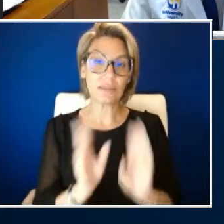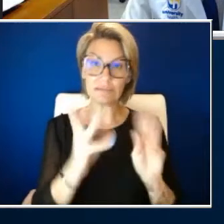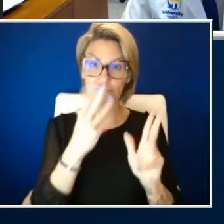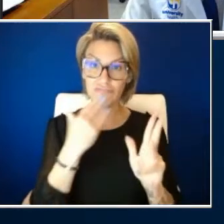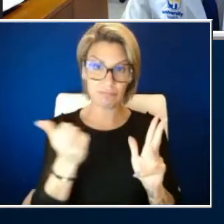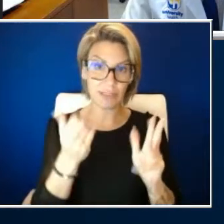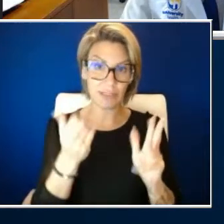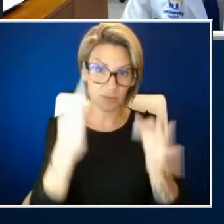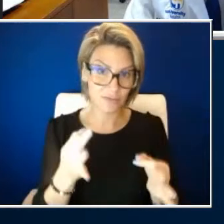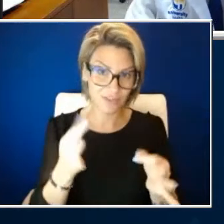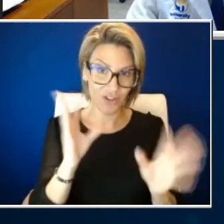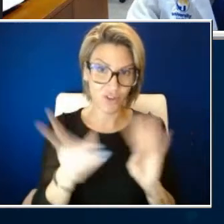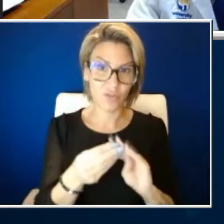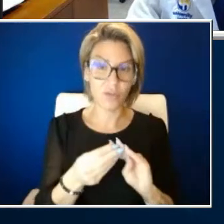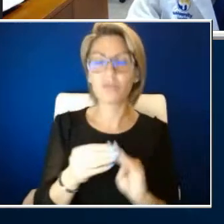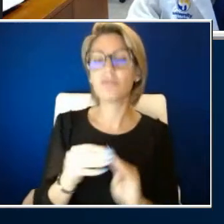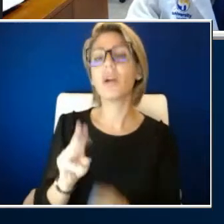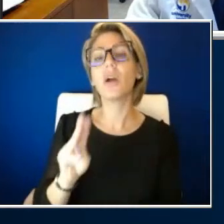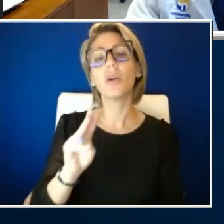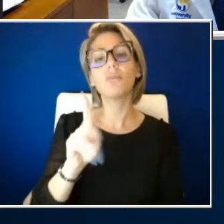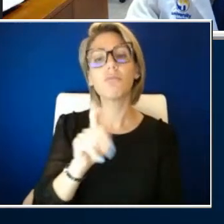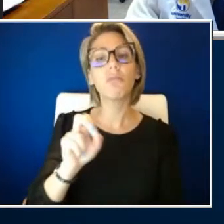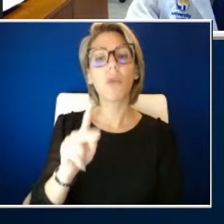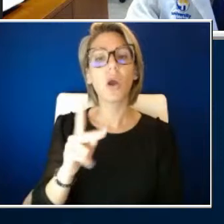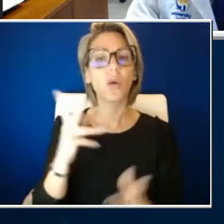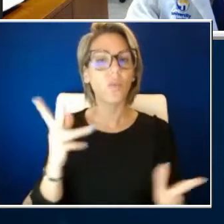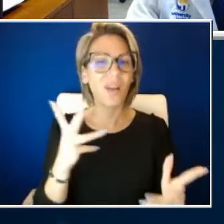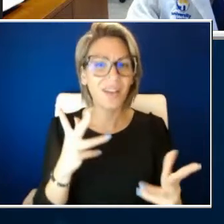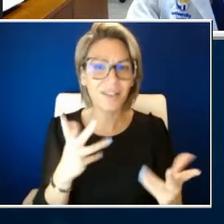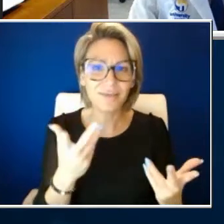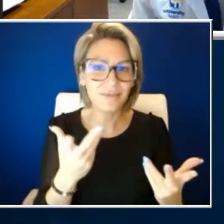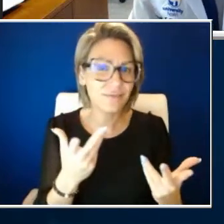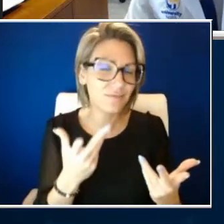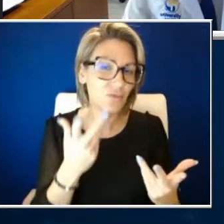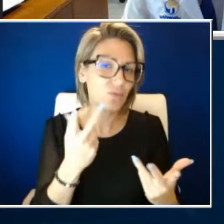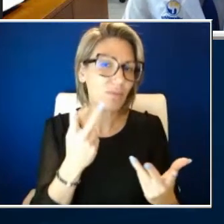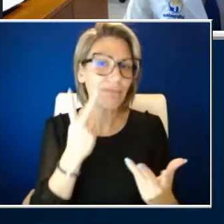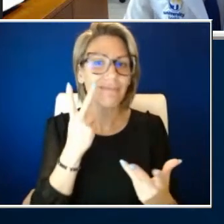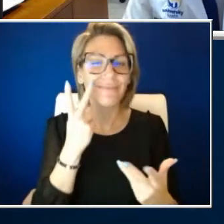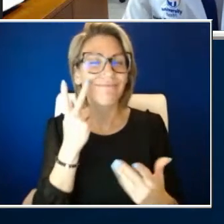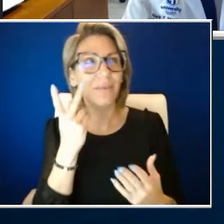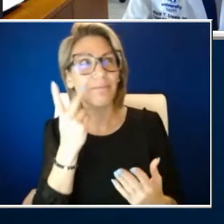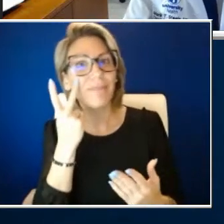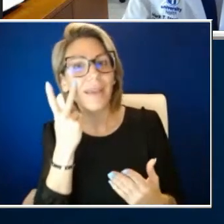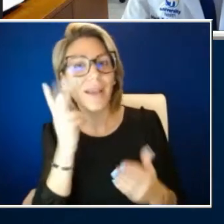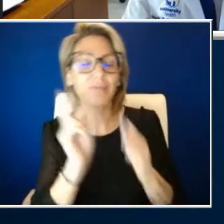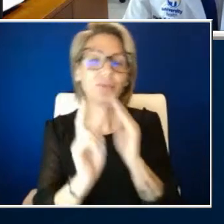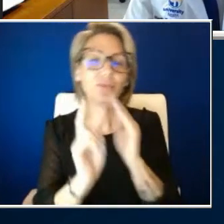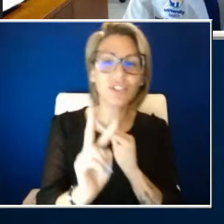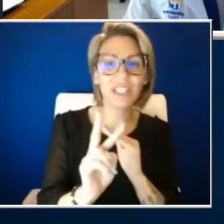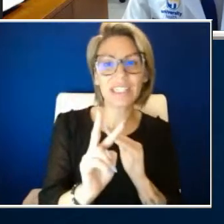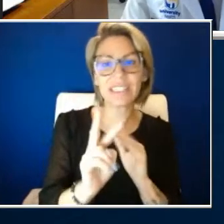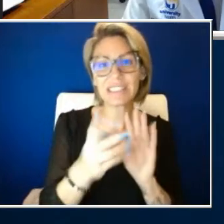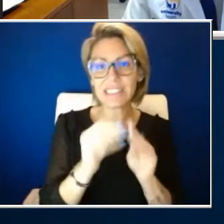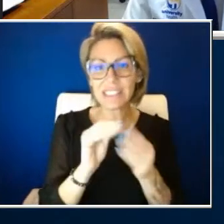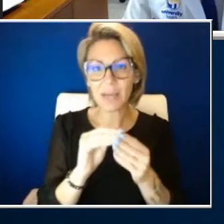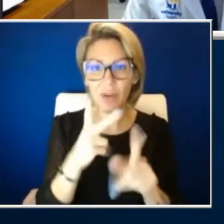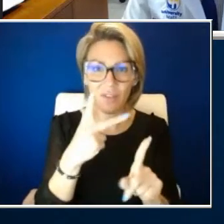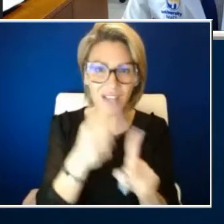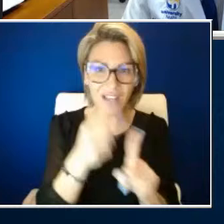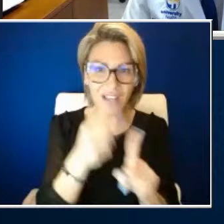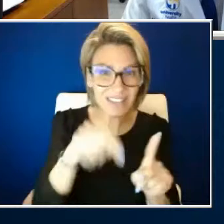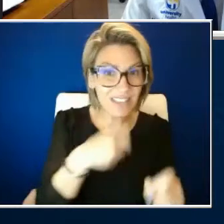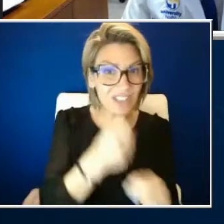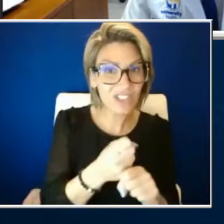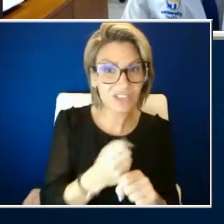Mark, what do you think the uptake of our vaccines will be this year? I mean, it wasn't great last year. You think that's changed this year? Any more truth